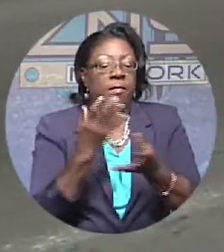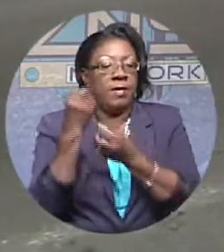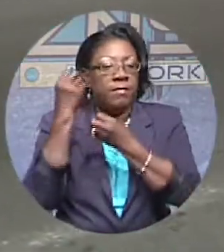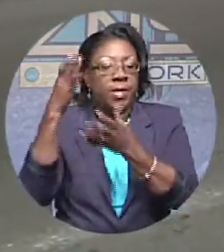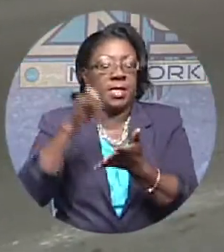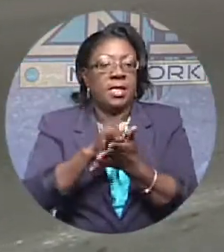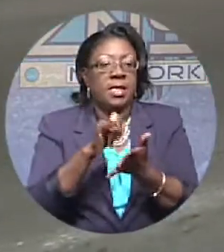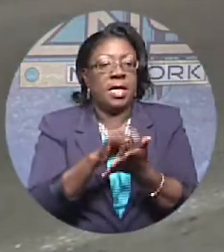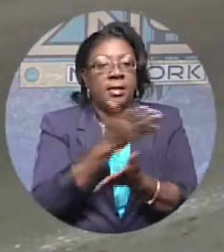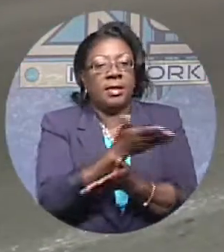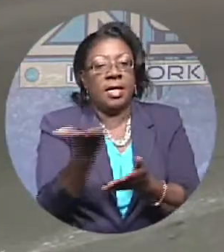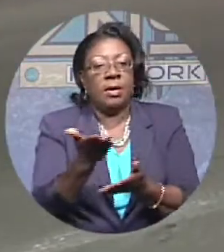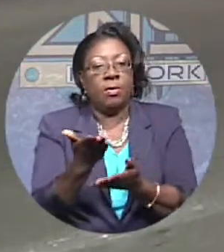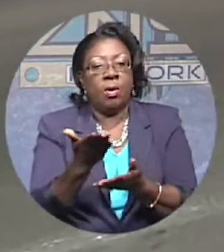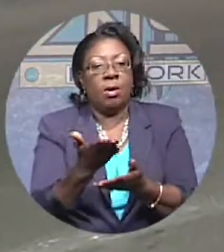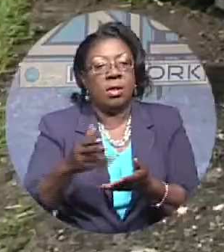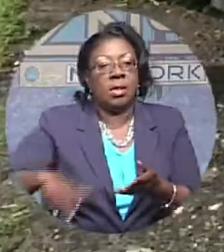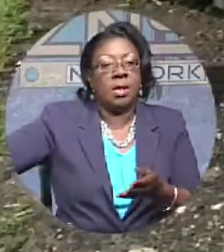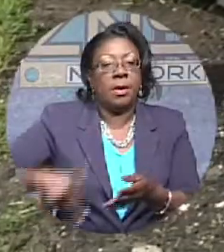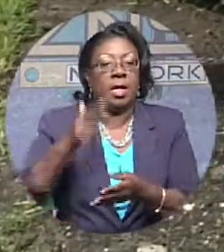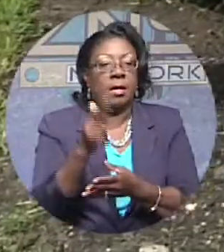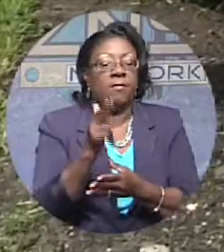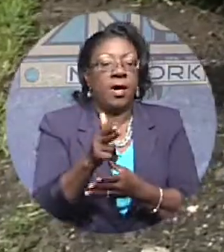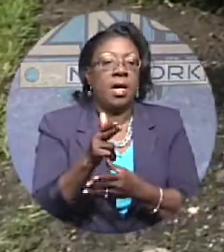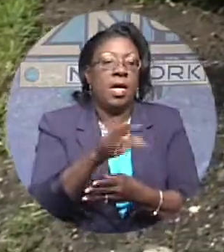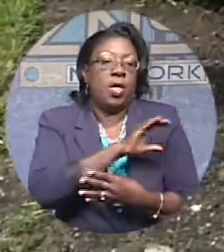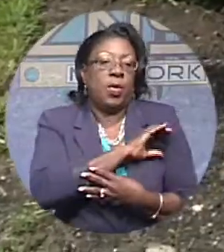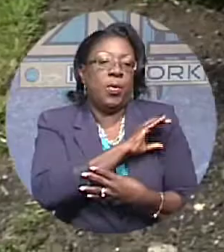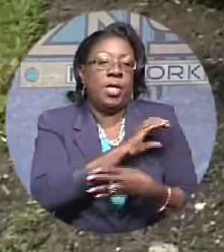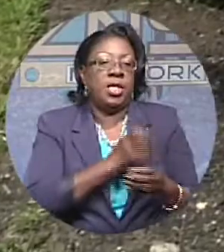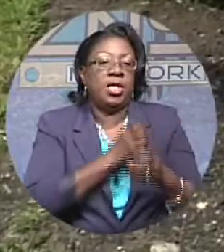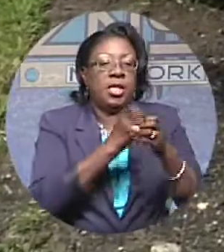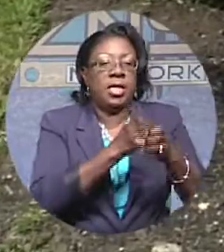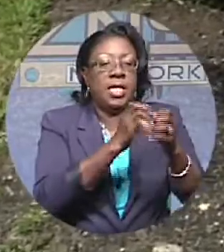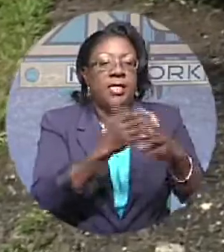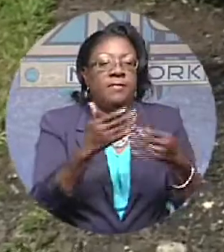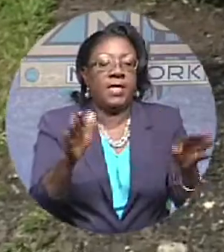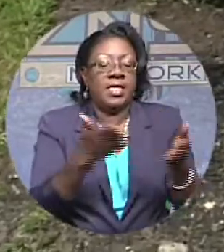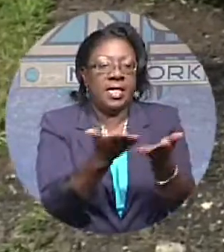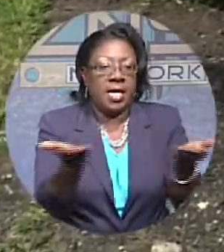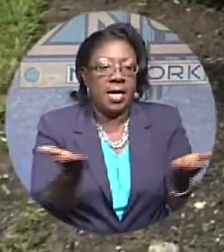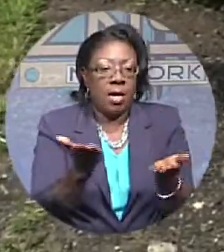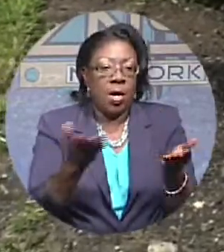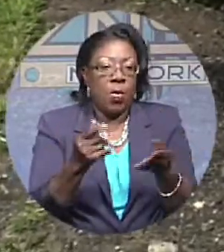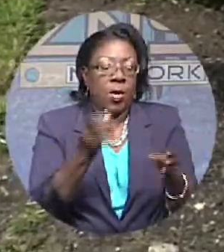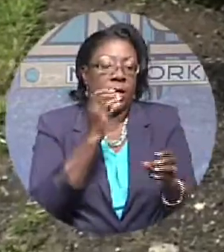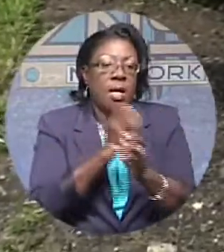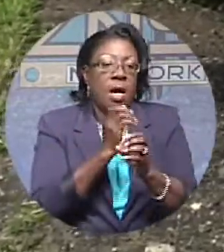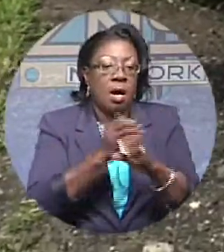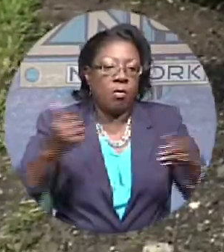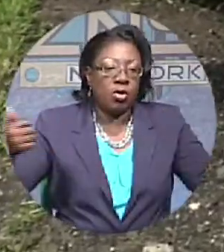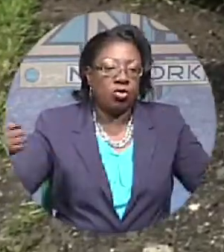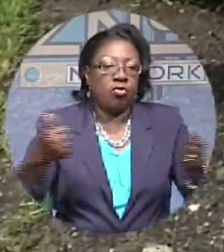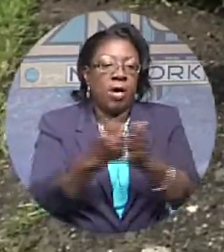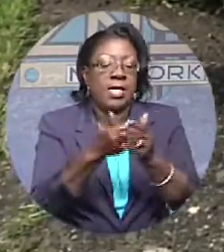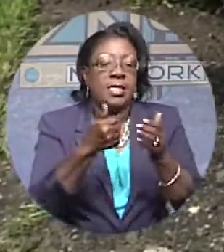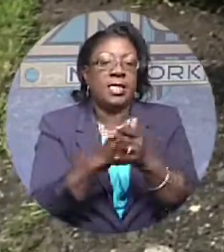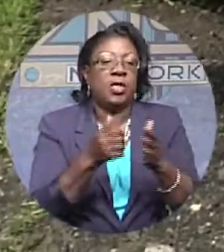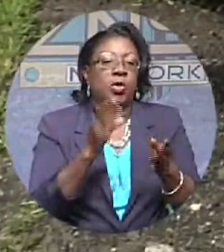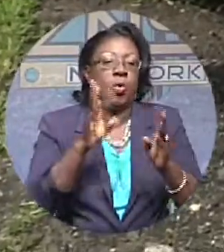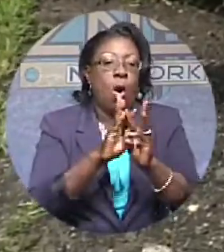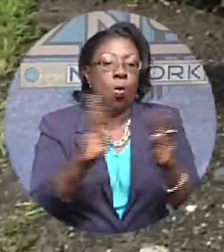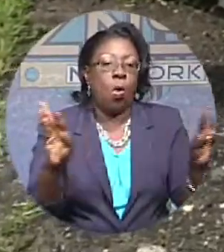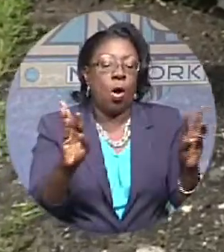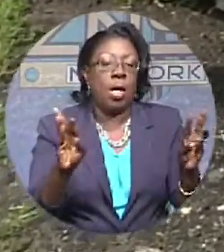that there were exchanges of gunfire. Now, the police chase ended here, where the suspect crashed into a wall in what is believed to